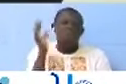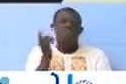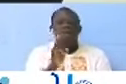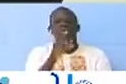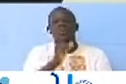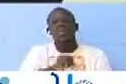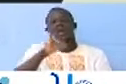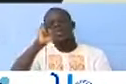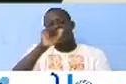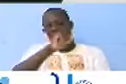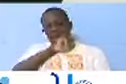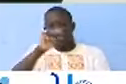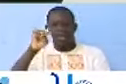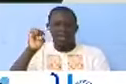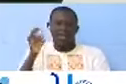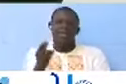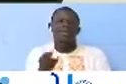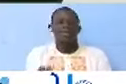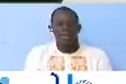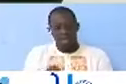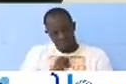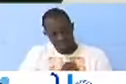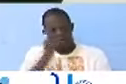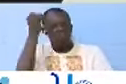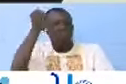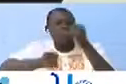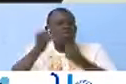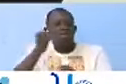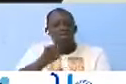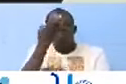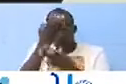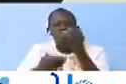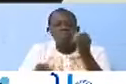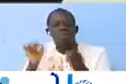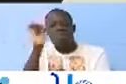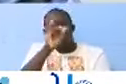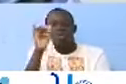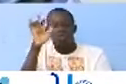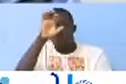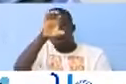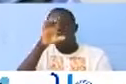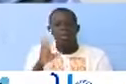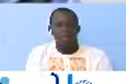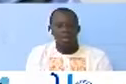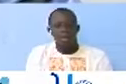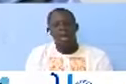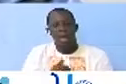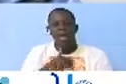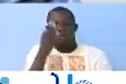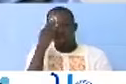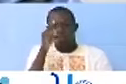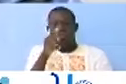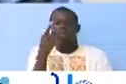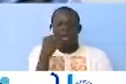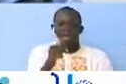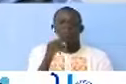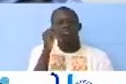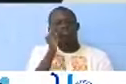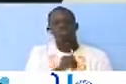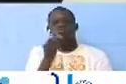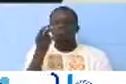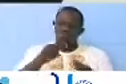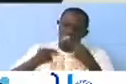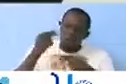jabiru da tarab borta tarabinto. I mean, where did he run away to? What country? Bangujuma. I know you like to speak in parables or